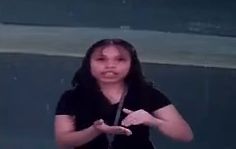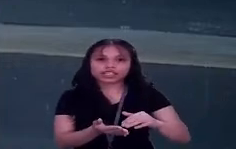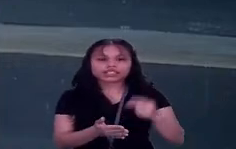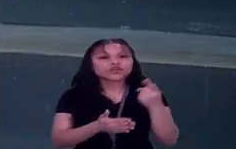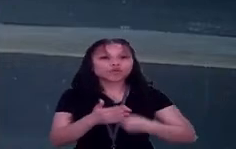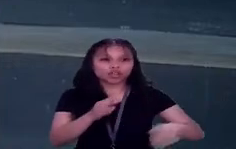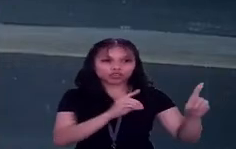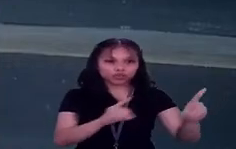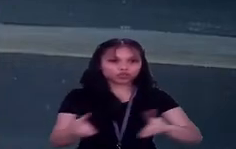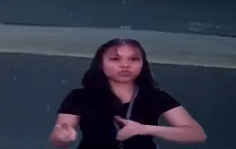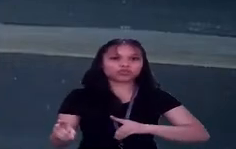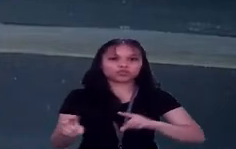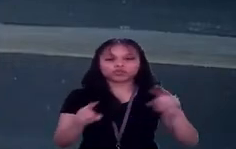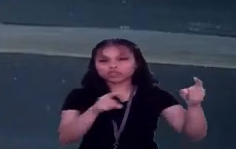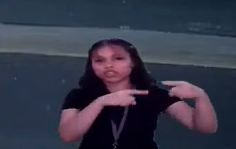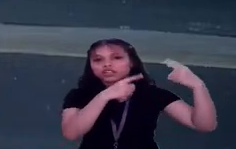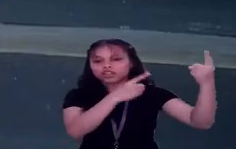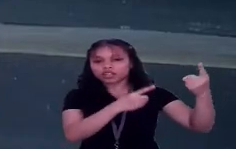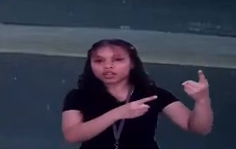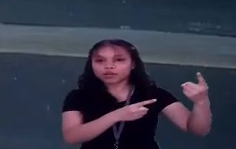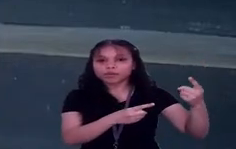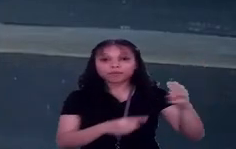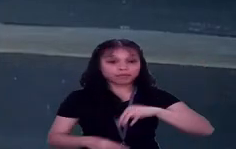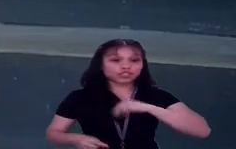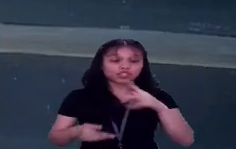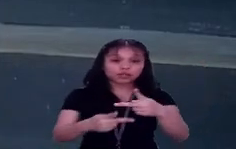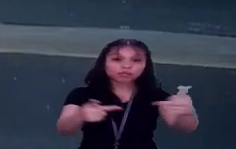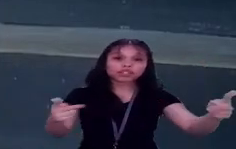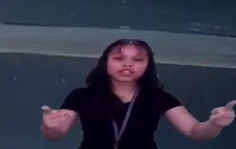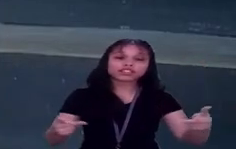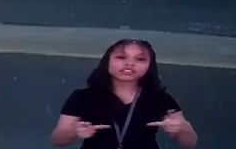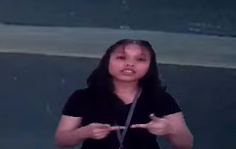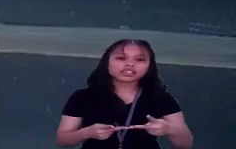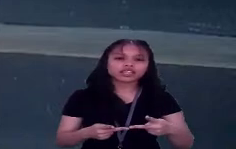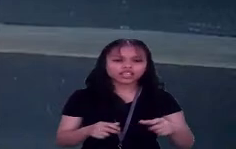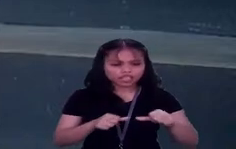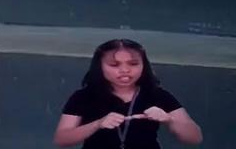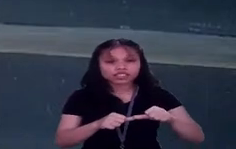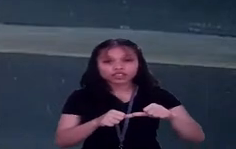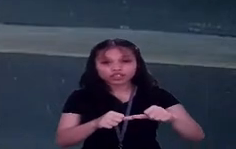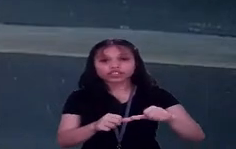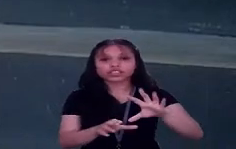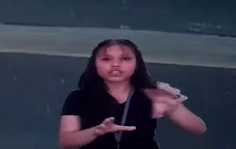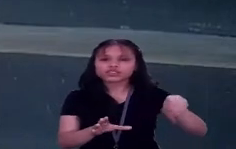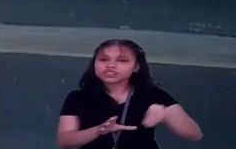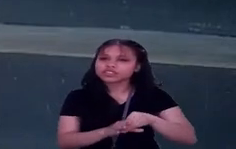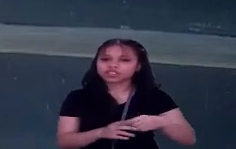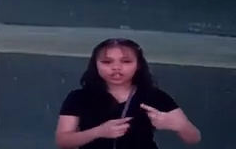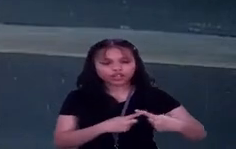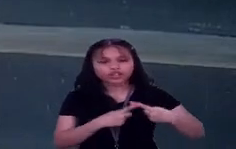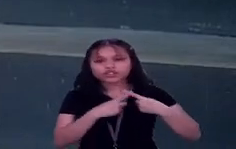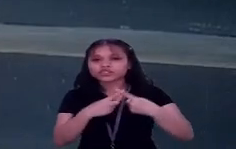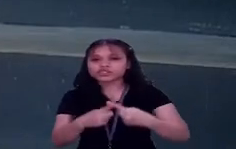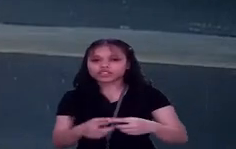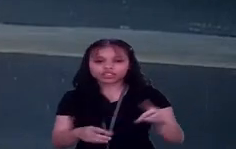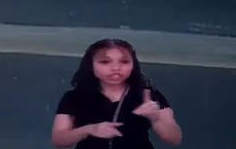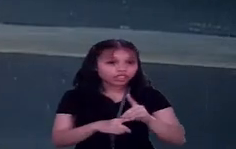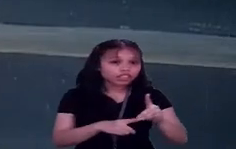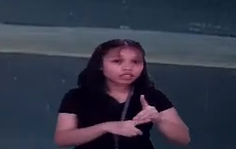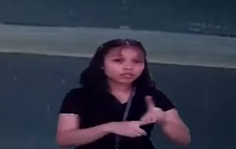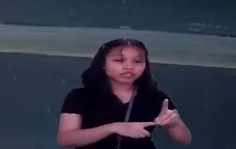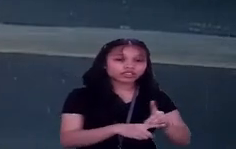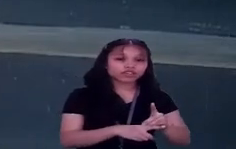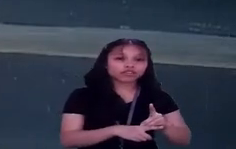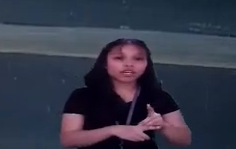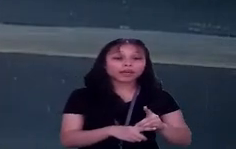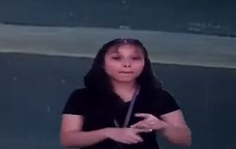at in La Loma. So by God's grace, I have been still being involved in our ministry, such as soul winning, discipleship, teaching,